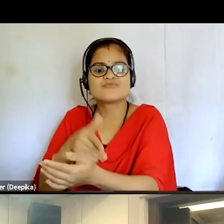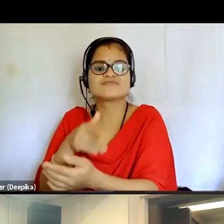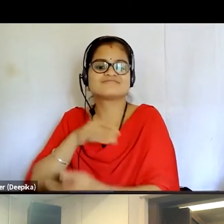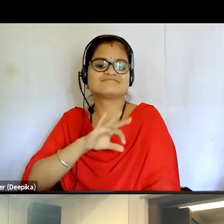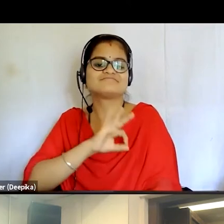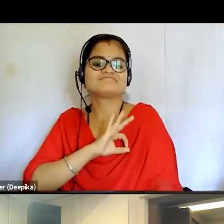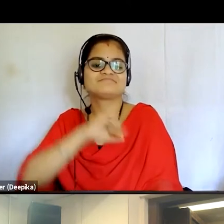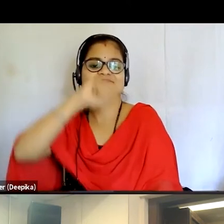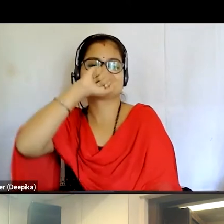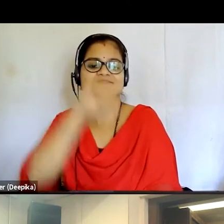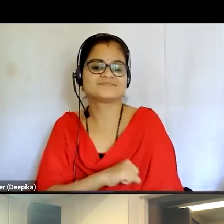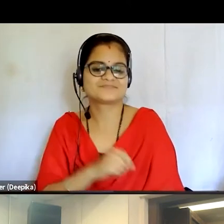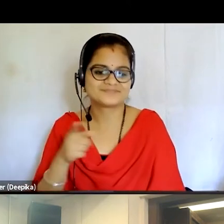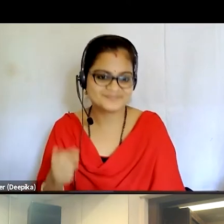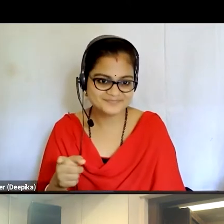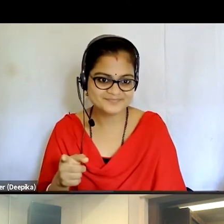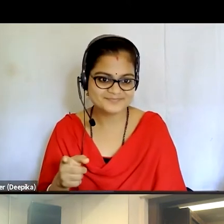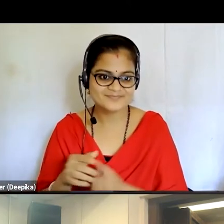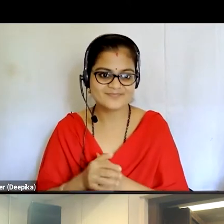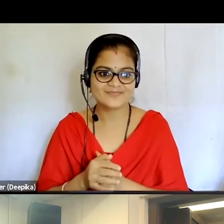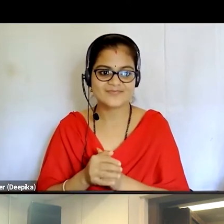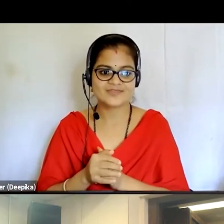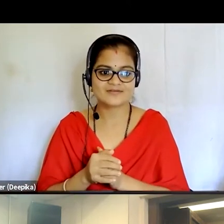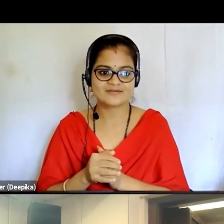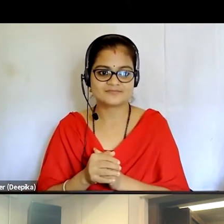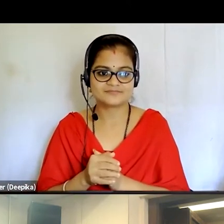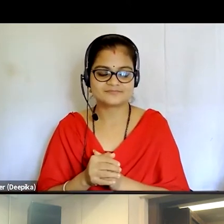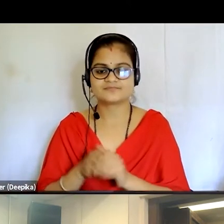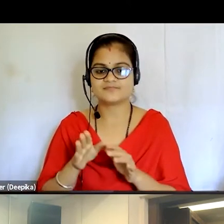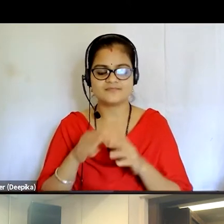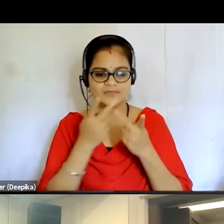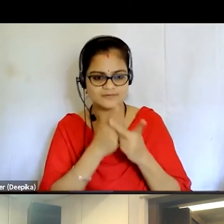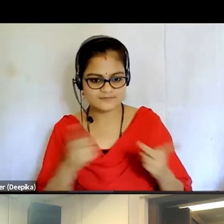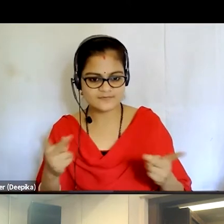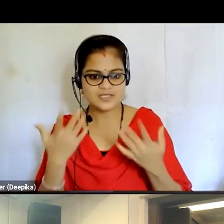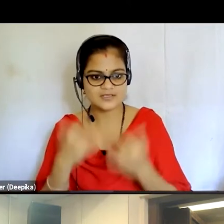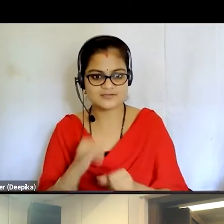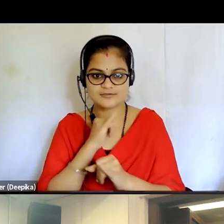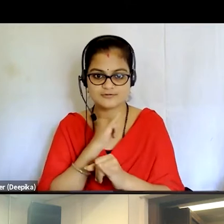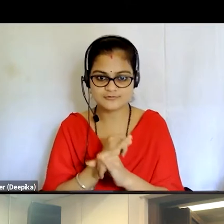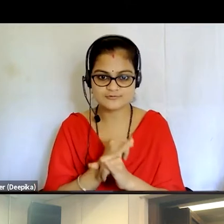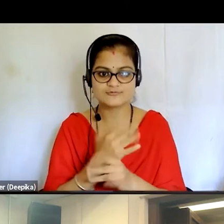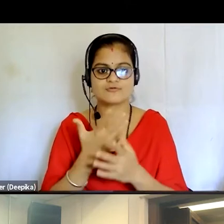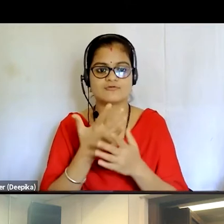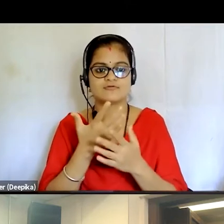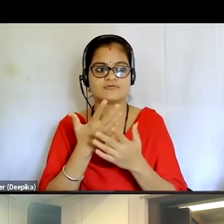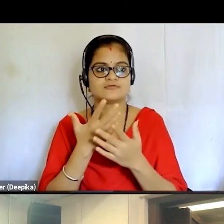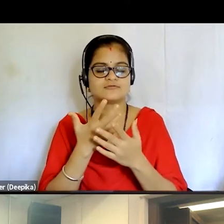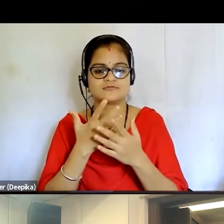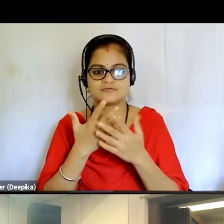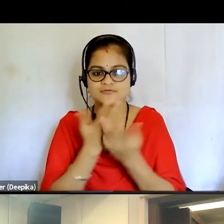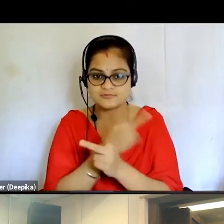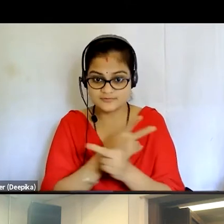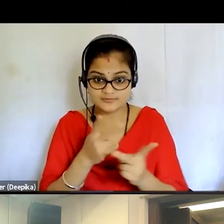think the sonic identity is also for a way for institutions and organizations to be reaching out to